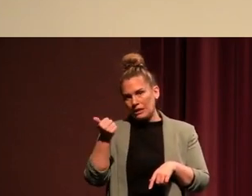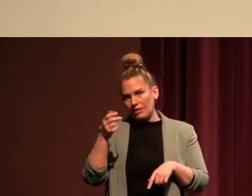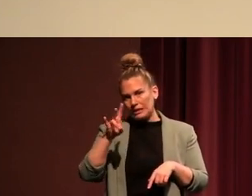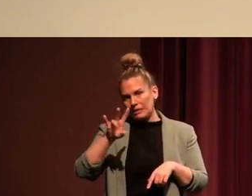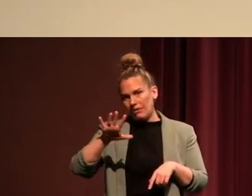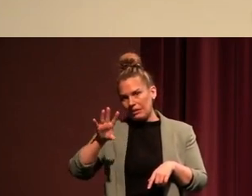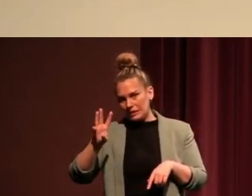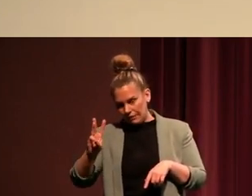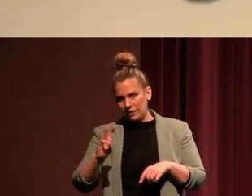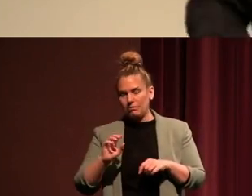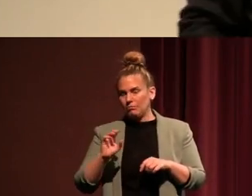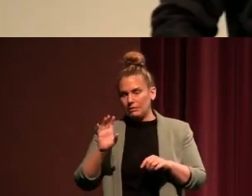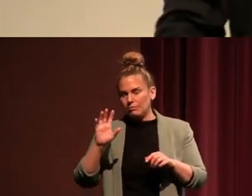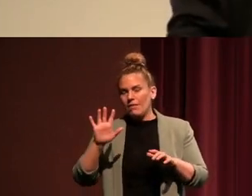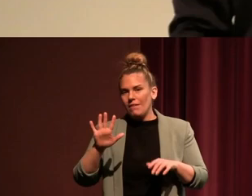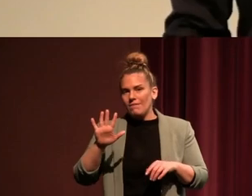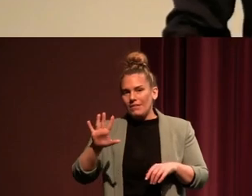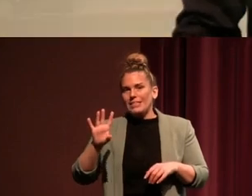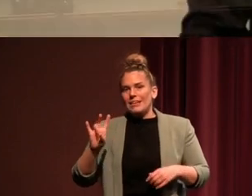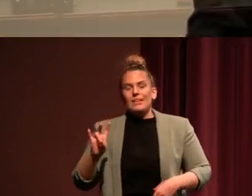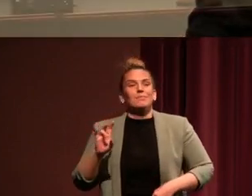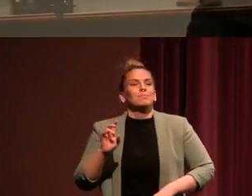All right, another question.